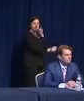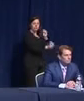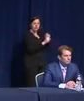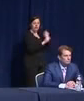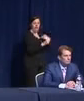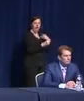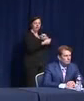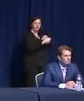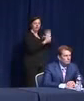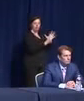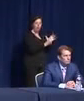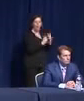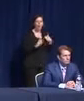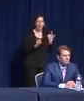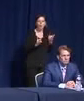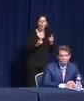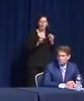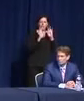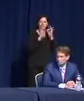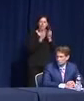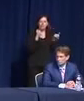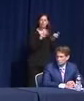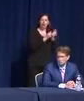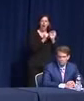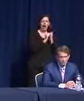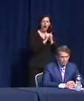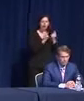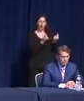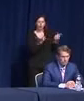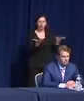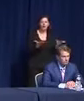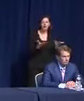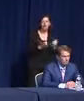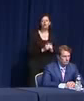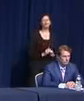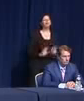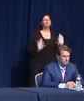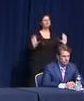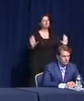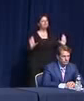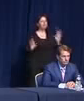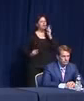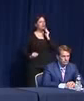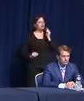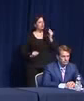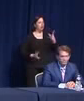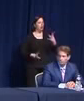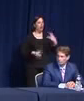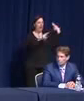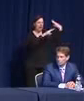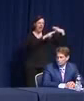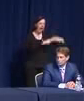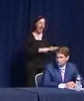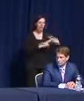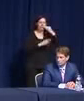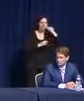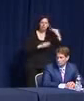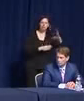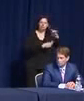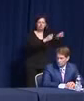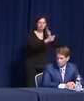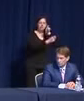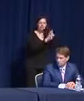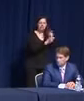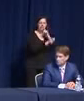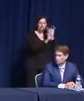do? I assume we're going to be careful as to specifics of a given family, Brian. You'll appreciate that, but as a general